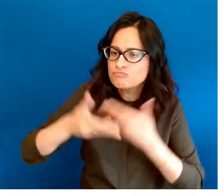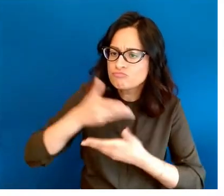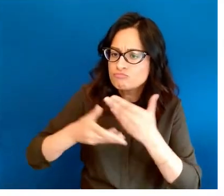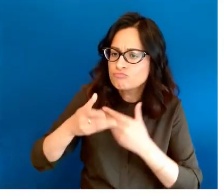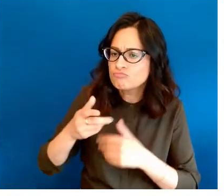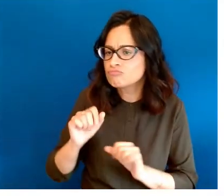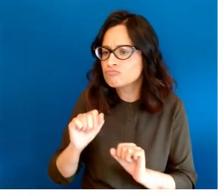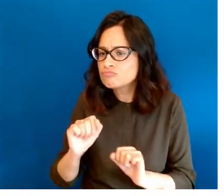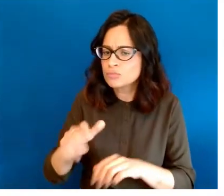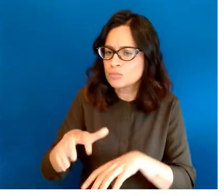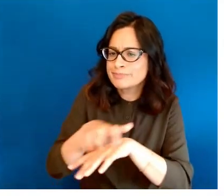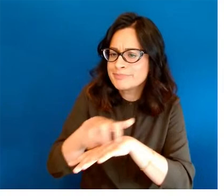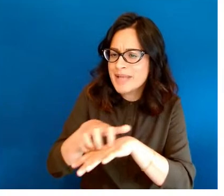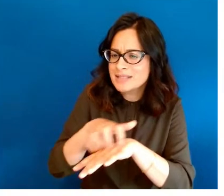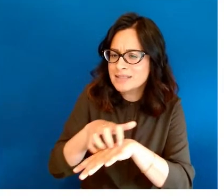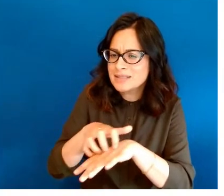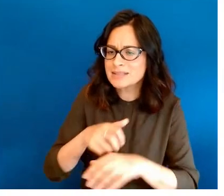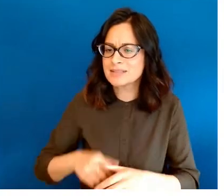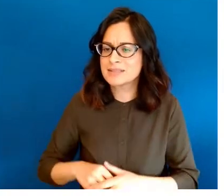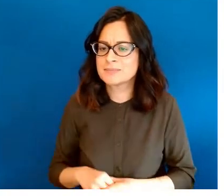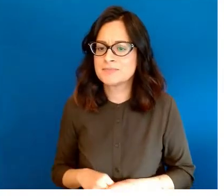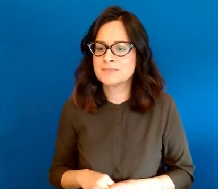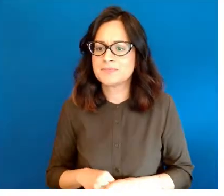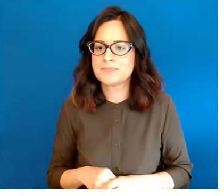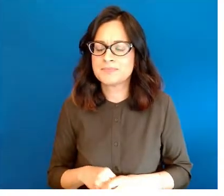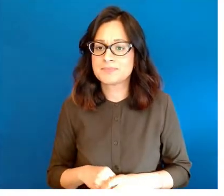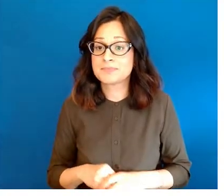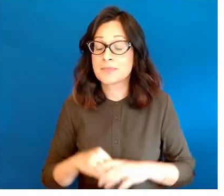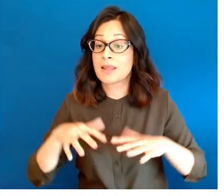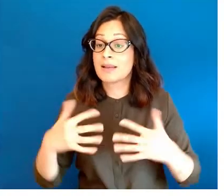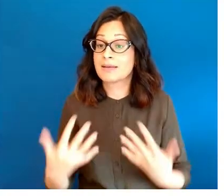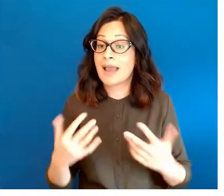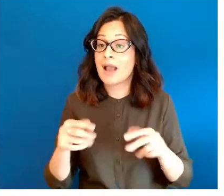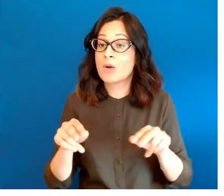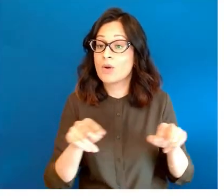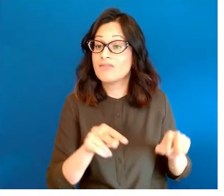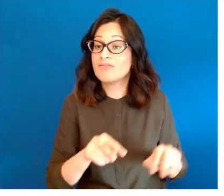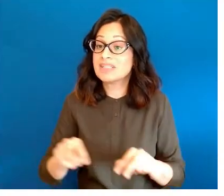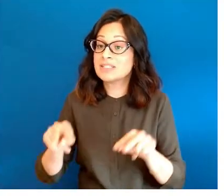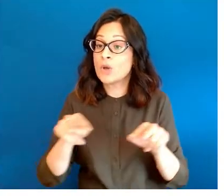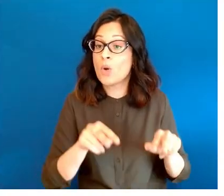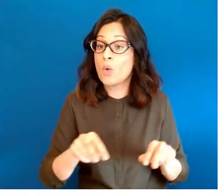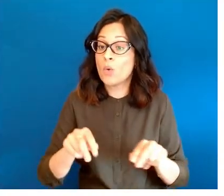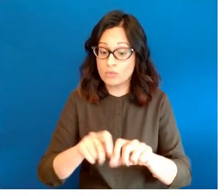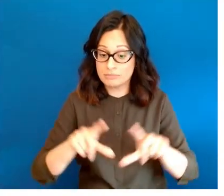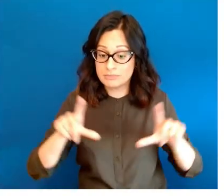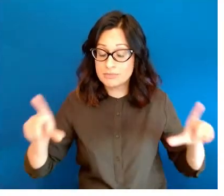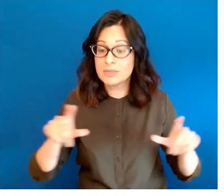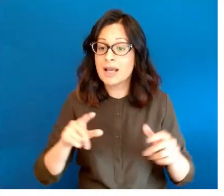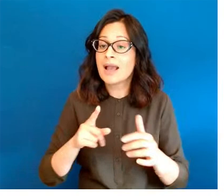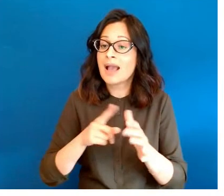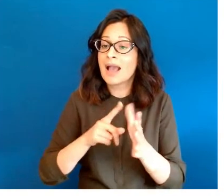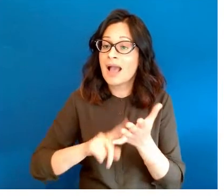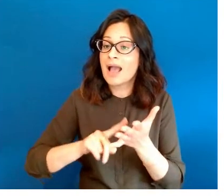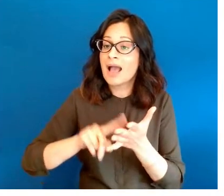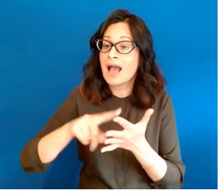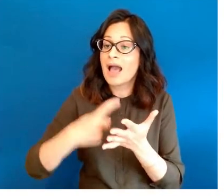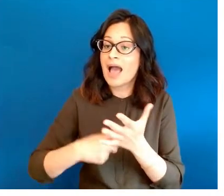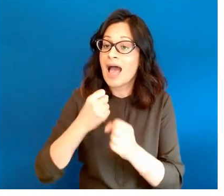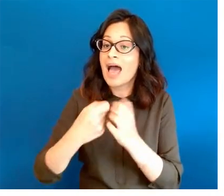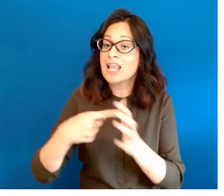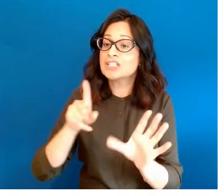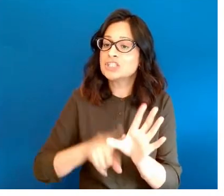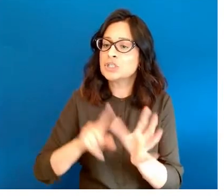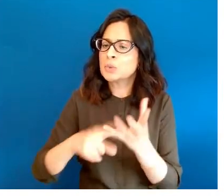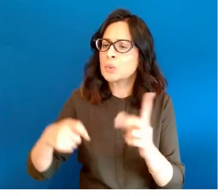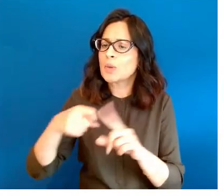eczema. We're now going to play the Allergy UK video, which takes about 5 minutes.